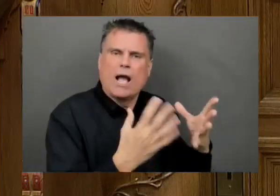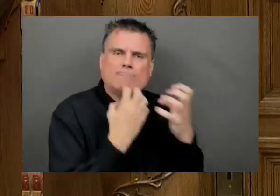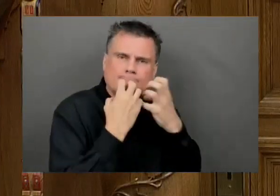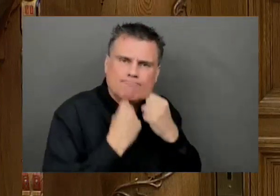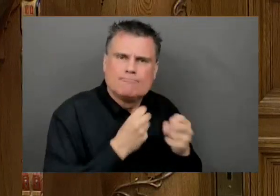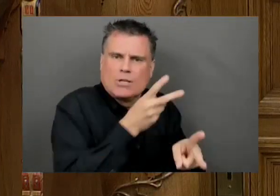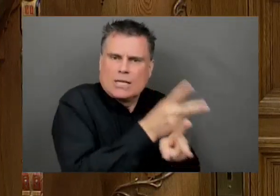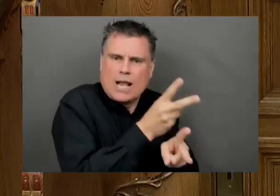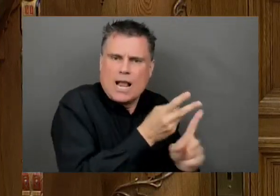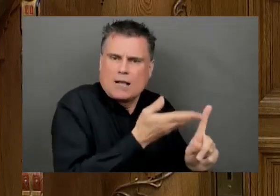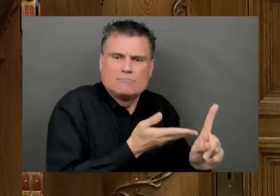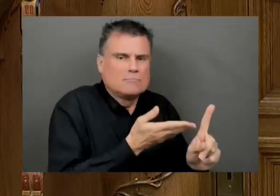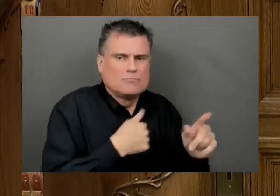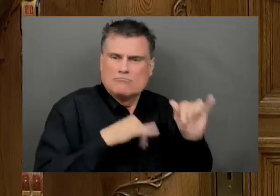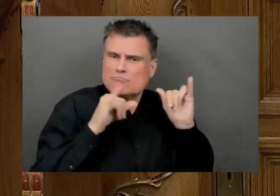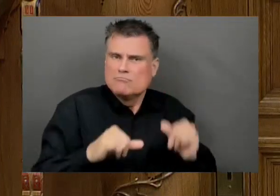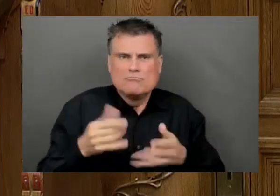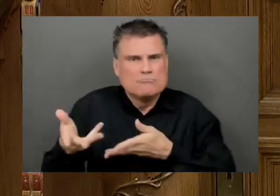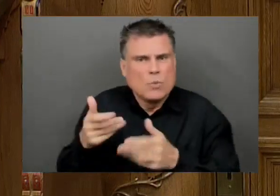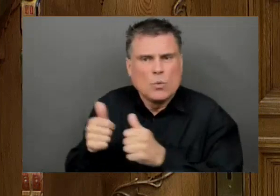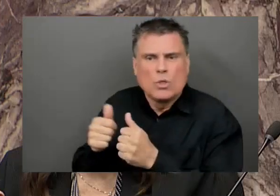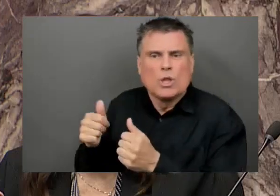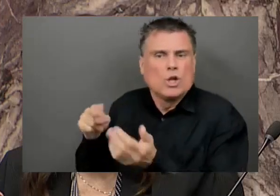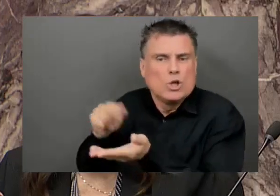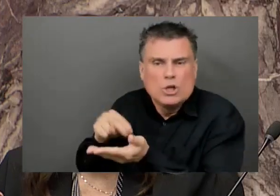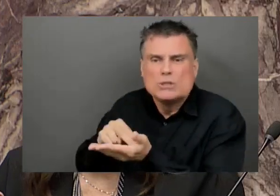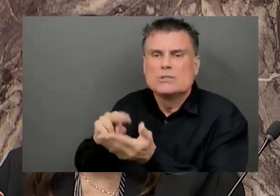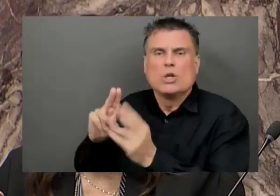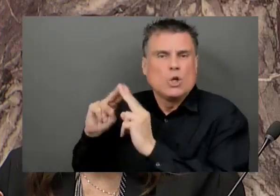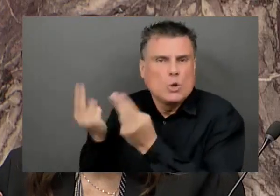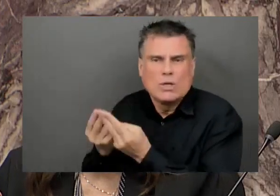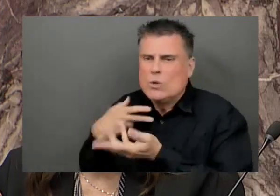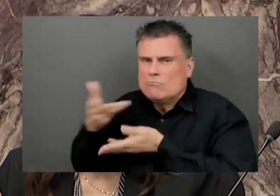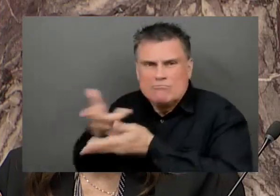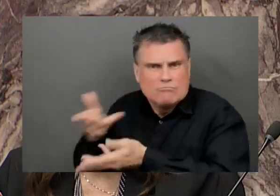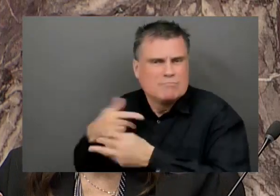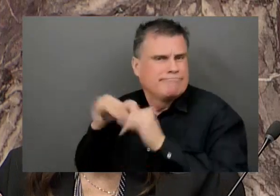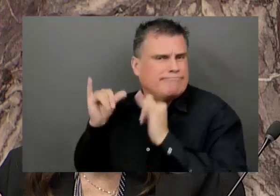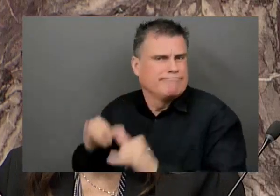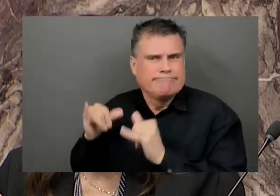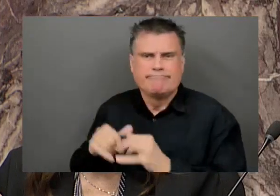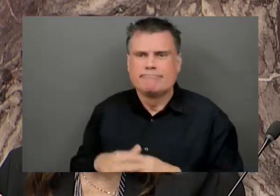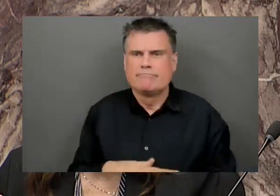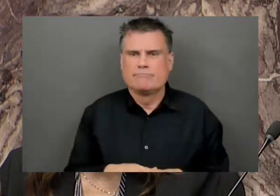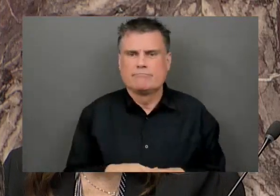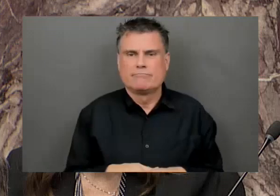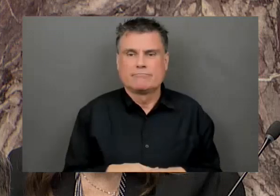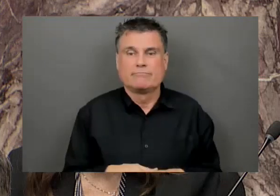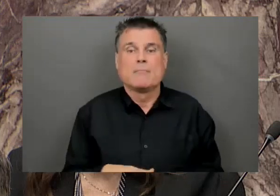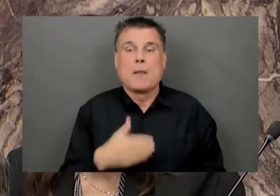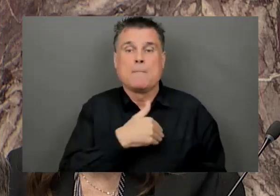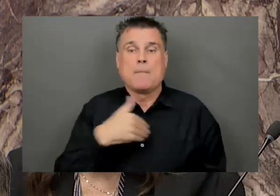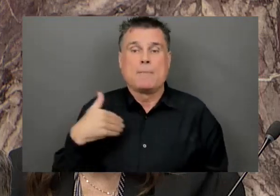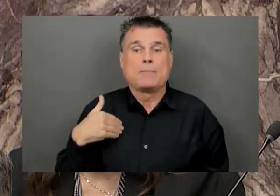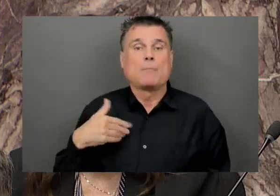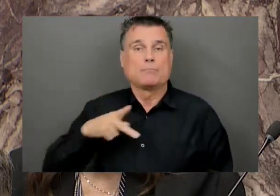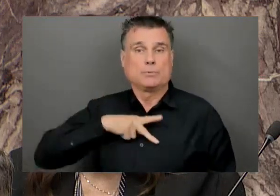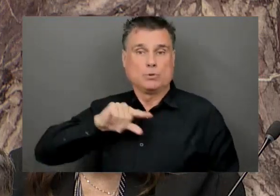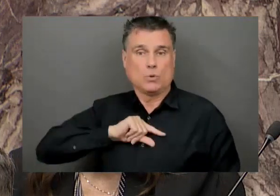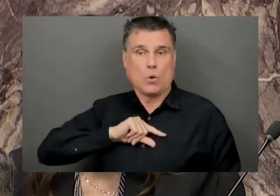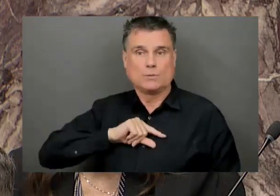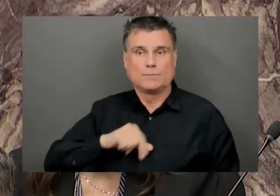Valemount. It takes courage for nurses in British Columbia to stand up. And they are standing